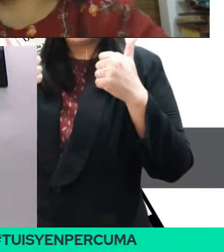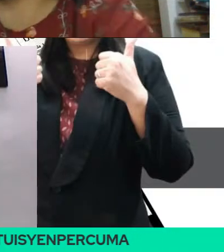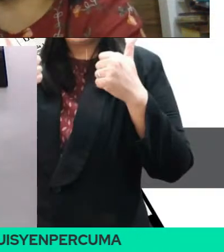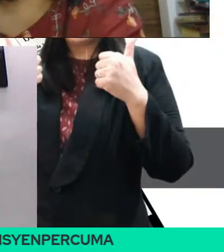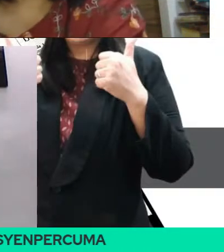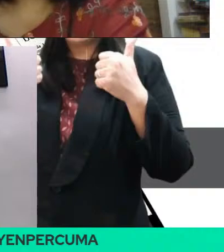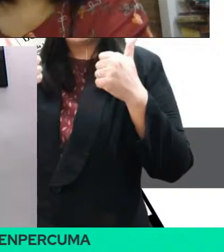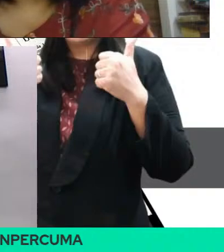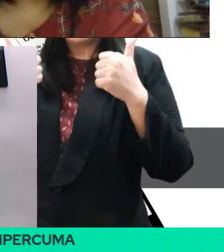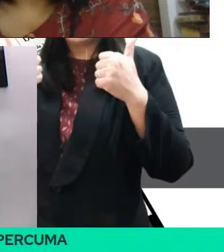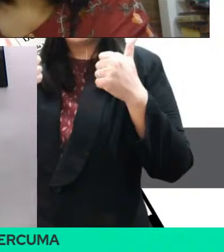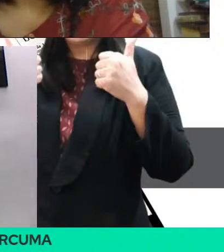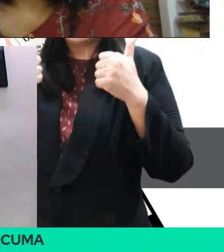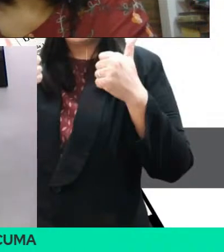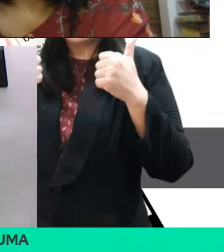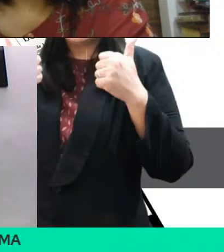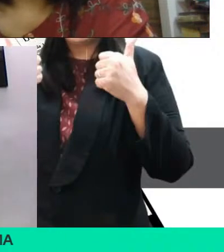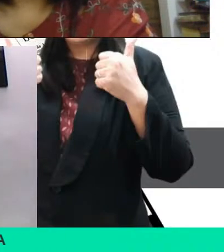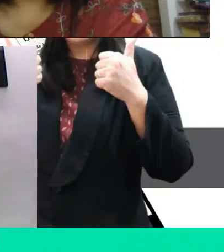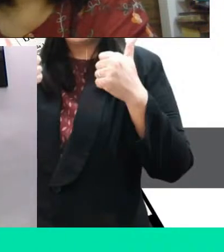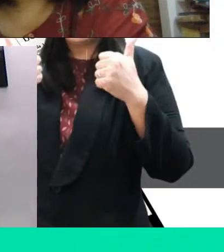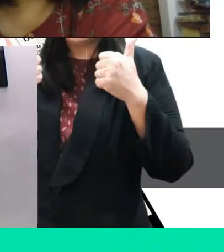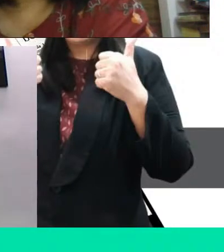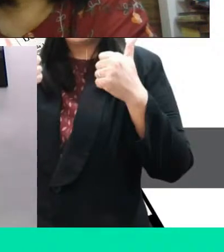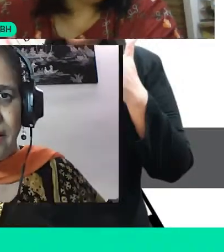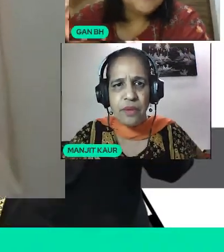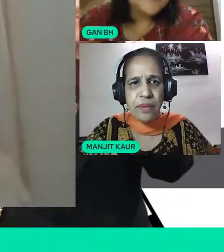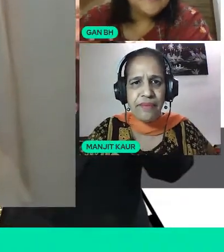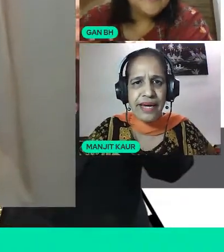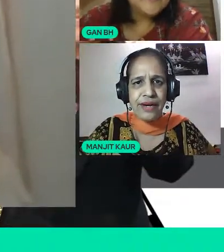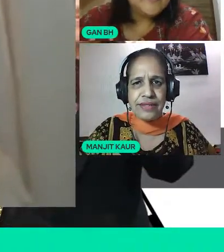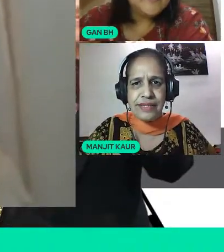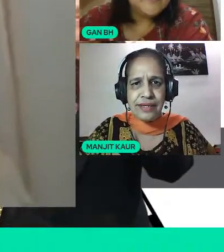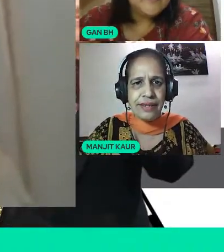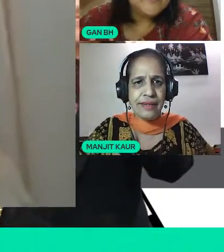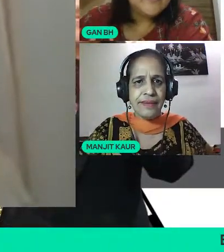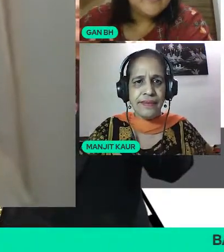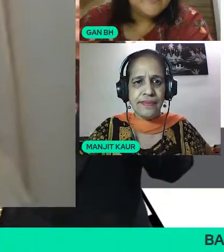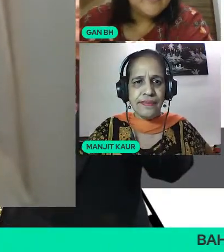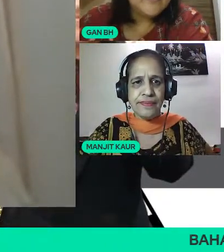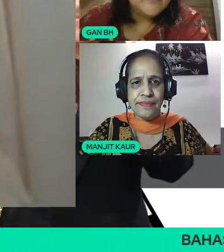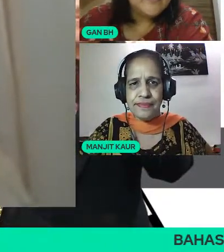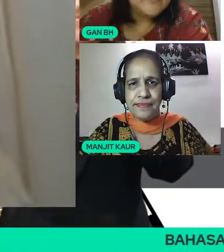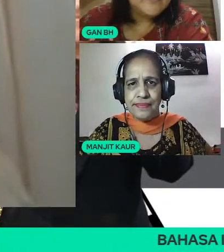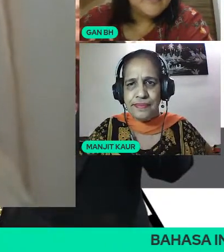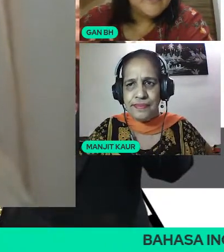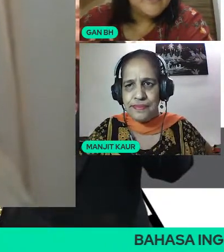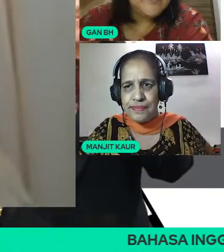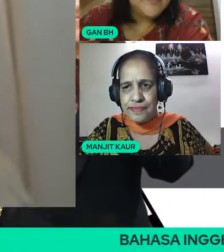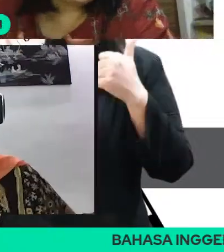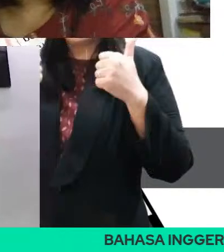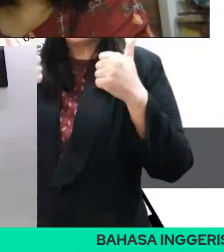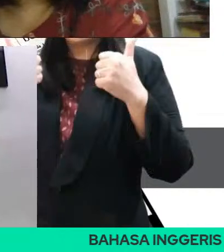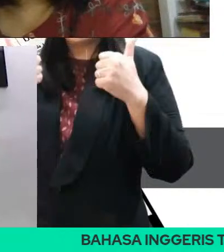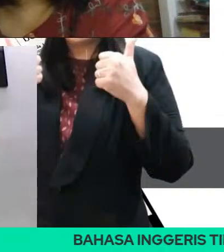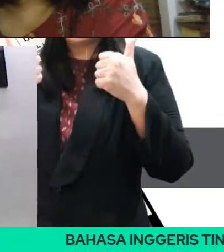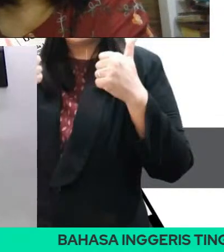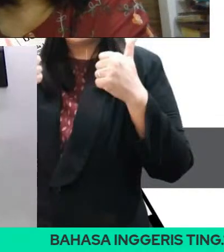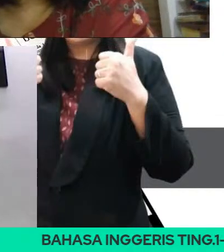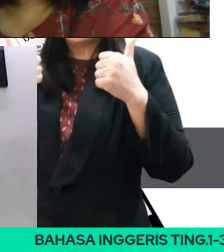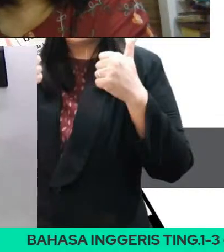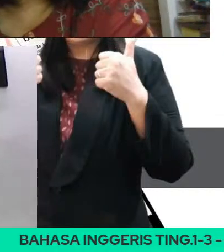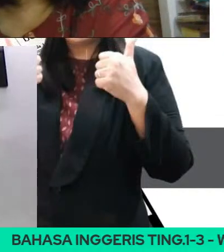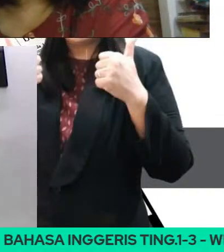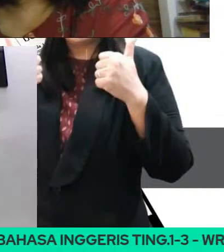So can you see my screen now? No, at the moment we cannot see. It's not there yet?